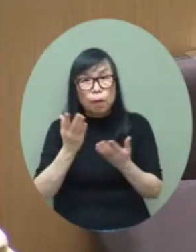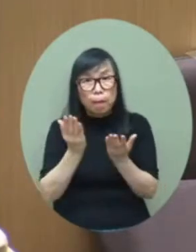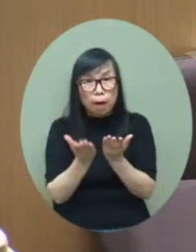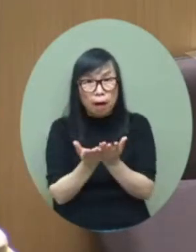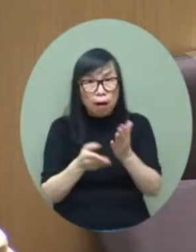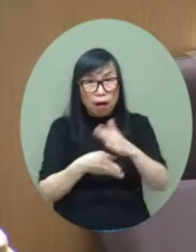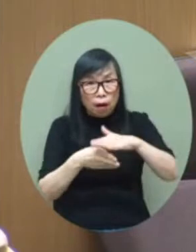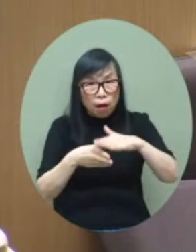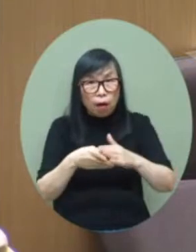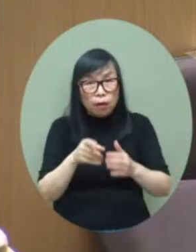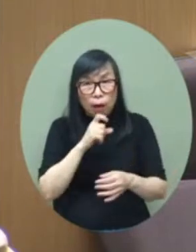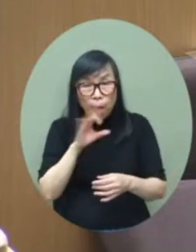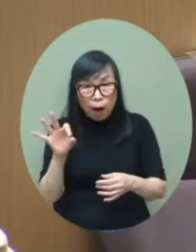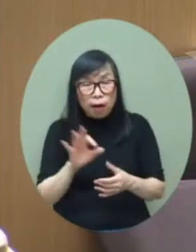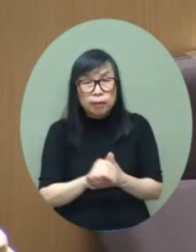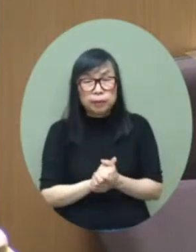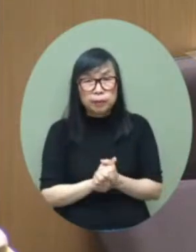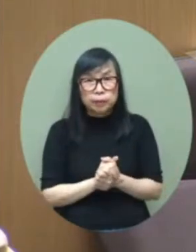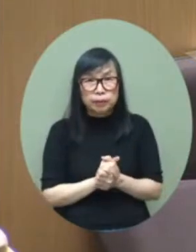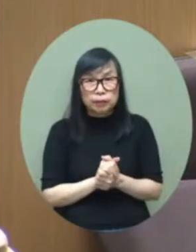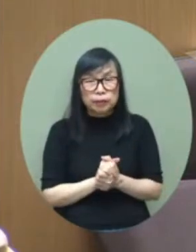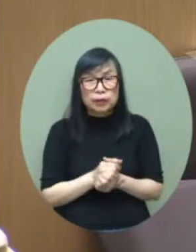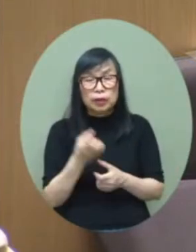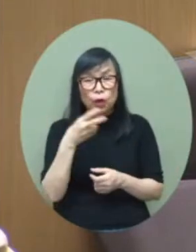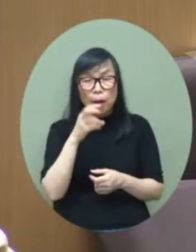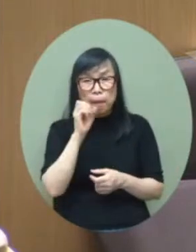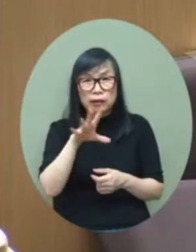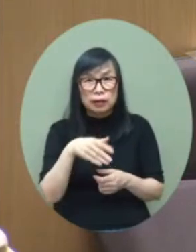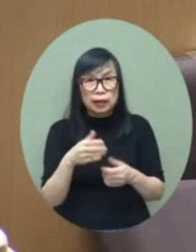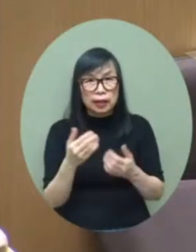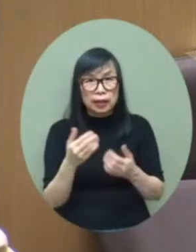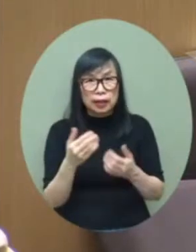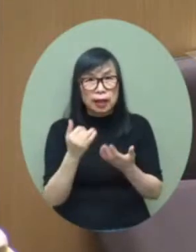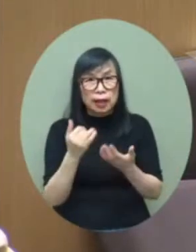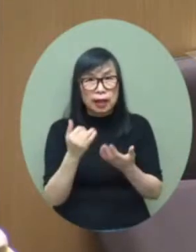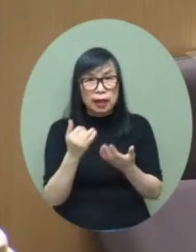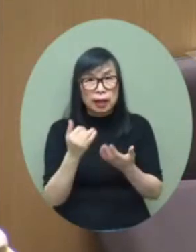take any other students or from any other courses?